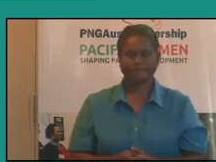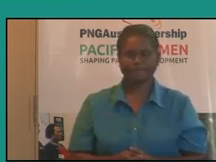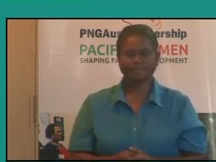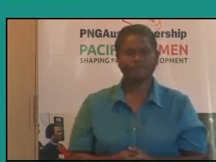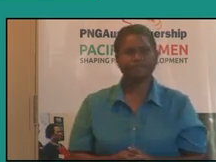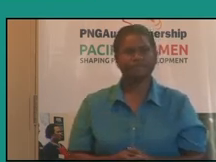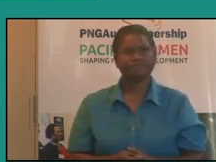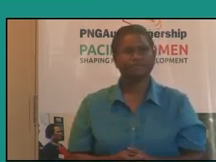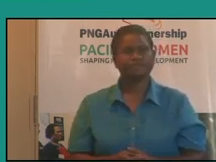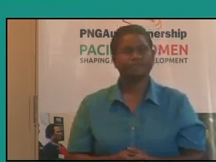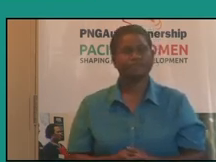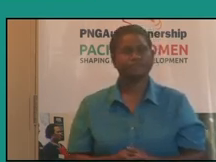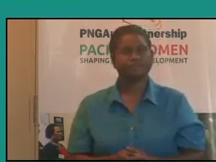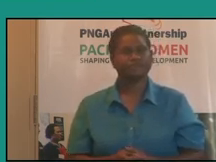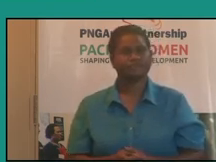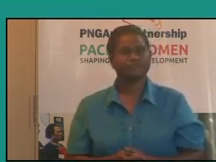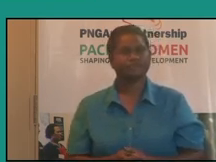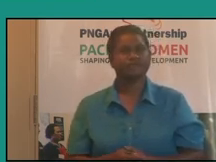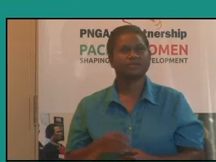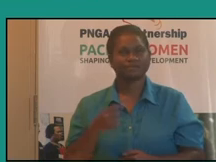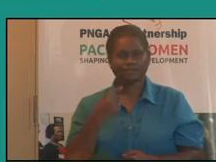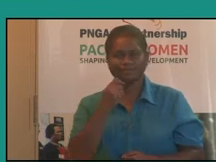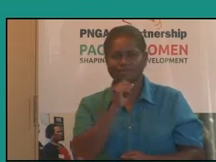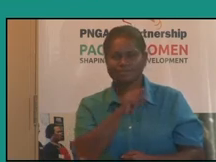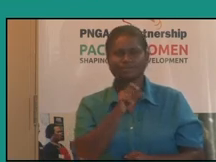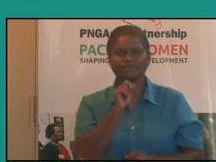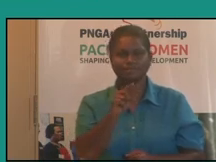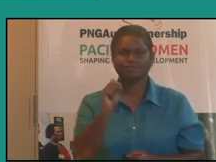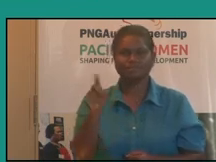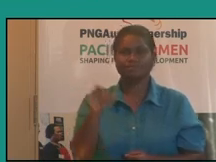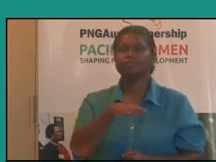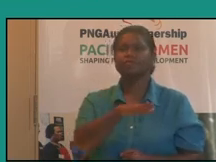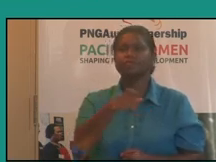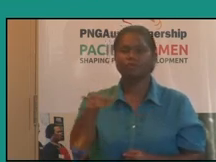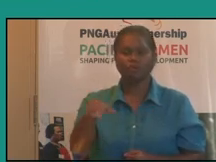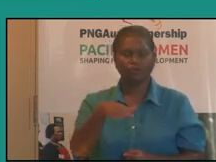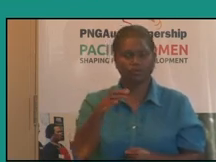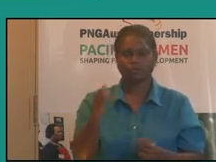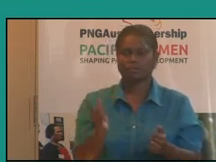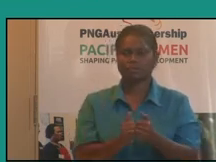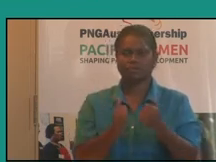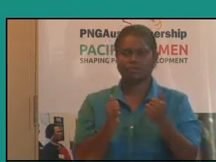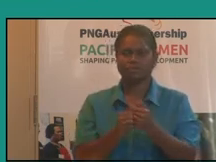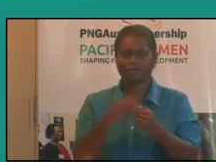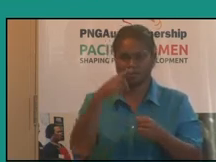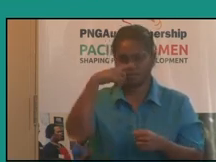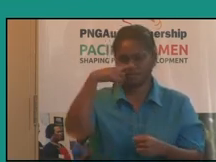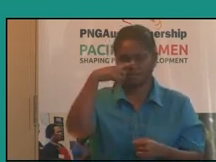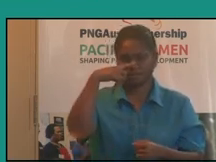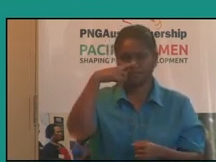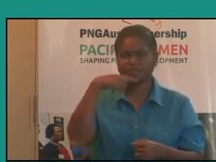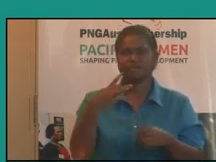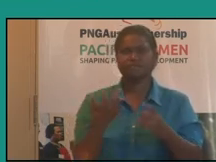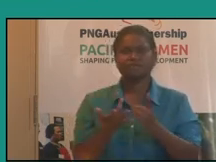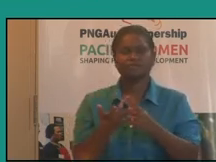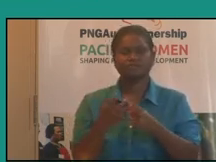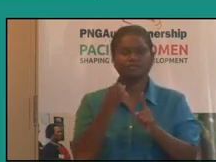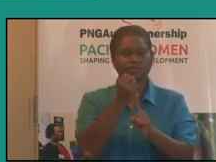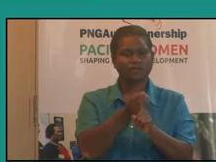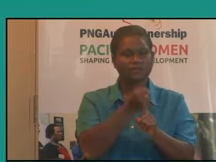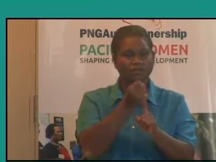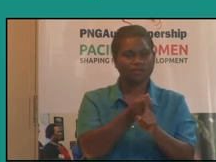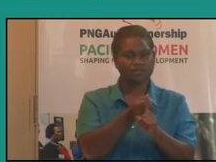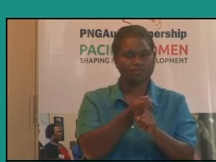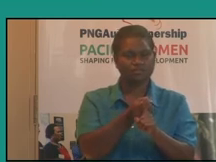sure that the messaging goes out to as wide people as possible. But then again, there's another advocacy tool that we have